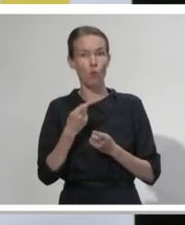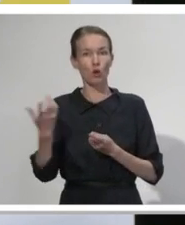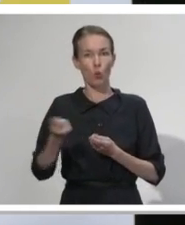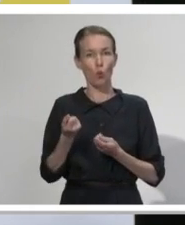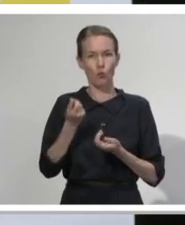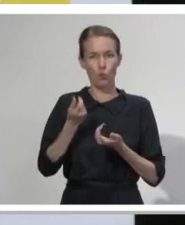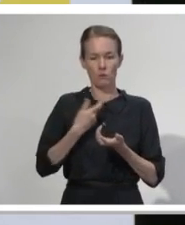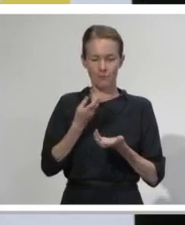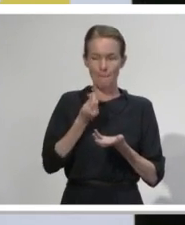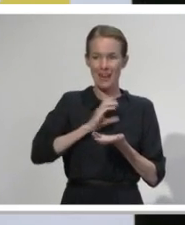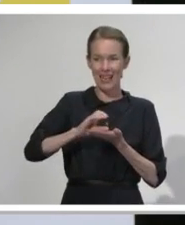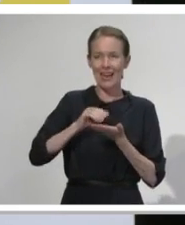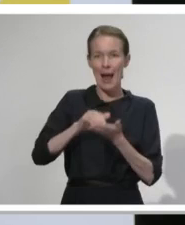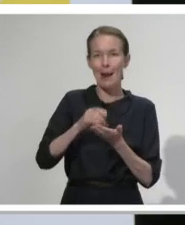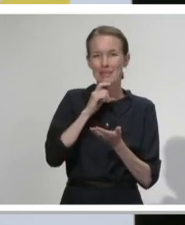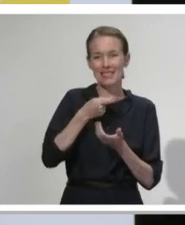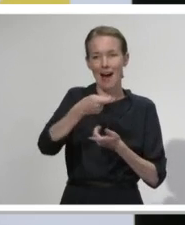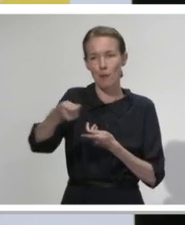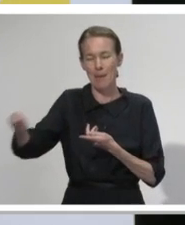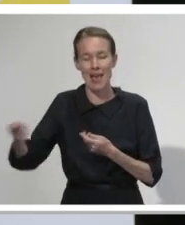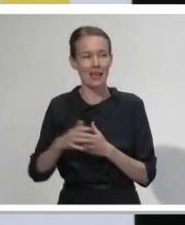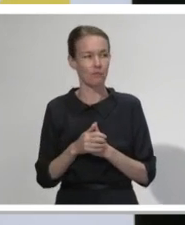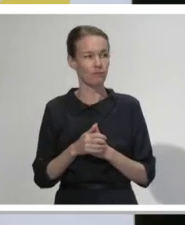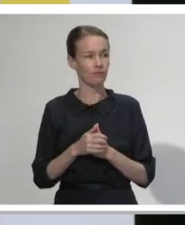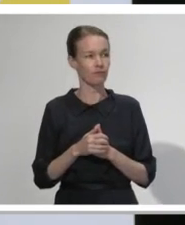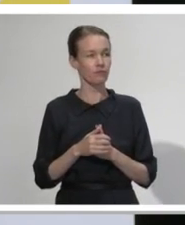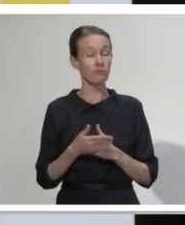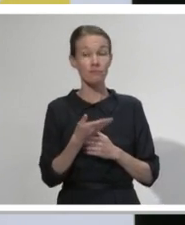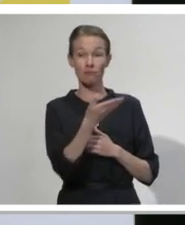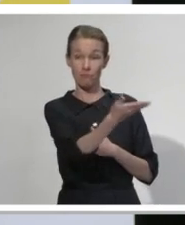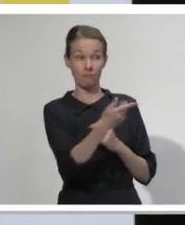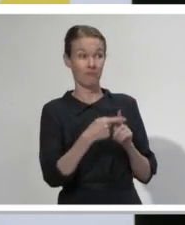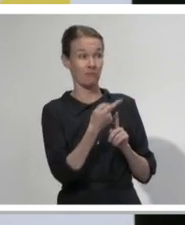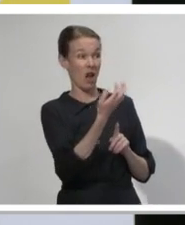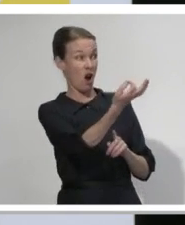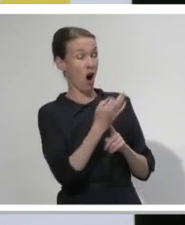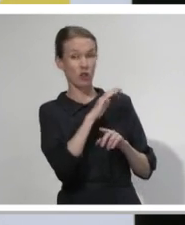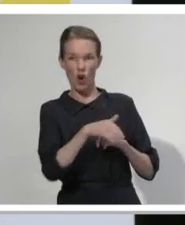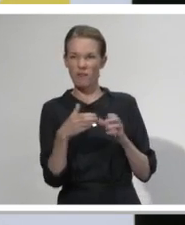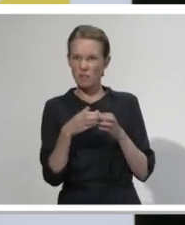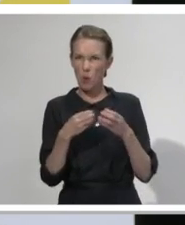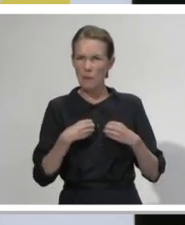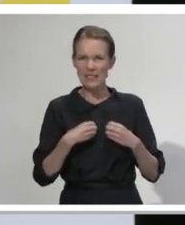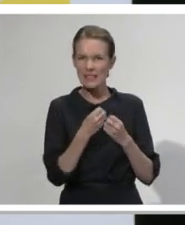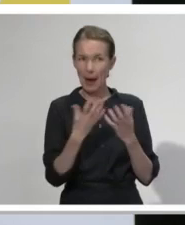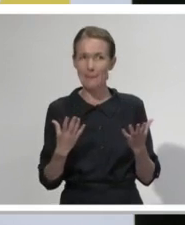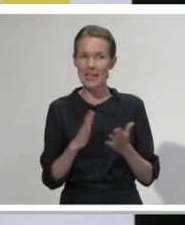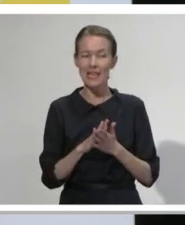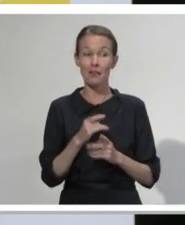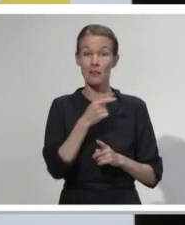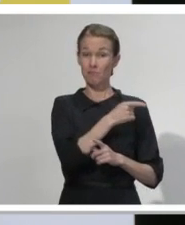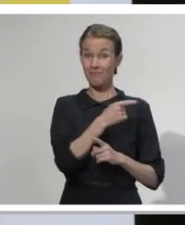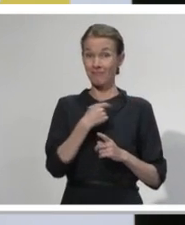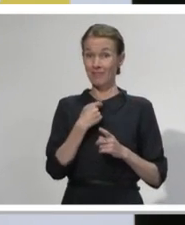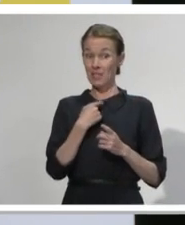loans? Well, obviously we would want to see as many small businesses as possible repay, but there is a risk that for some of them